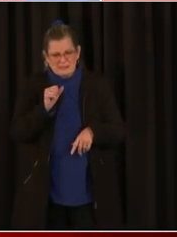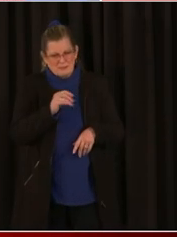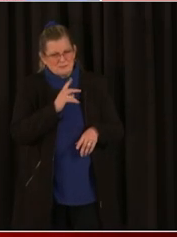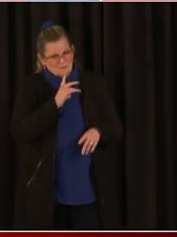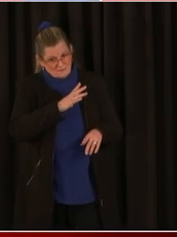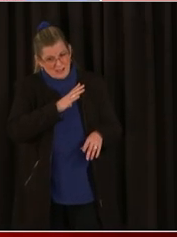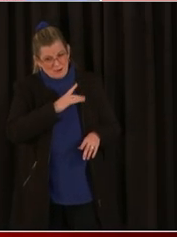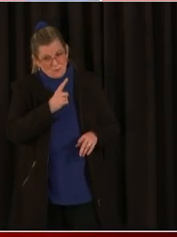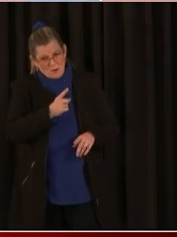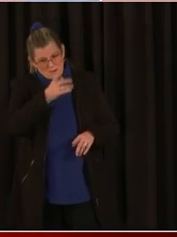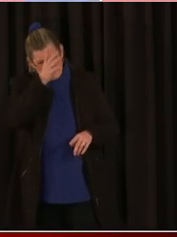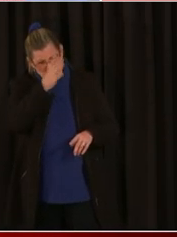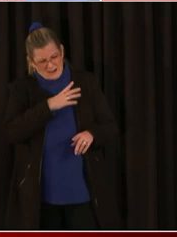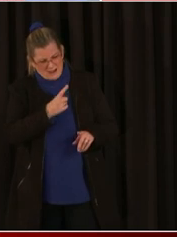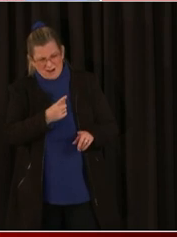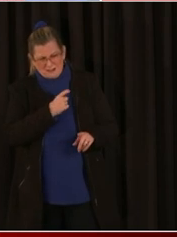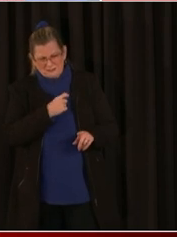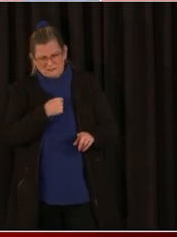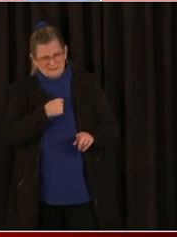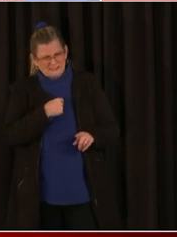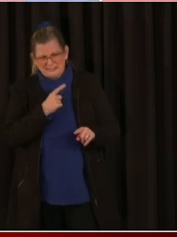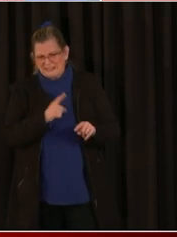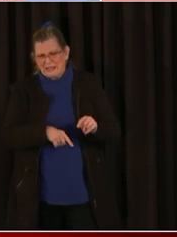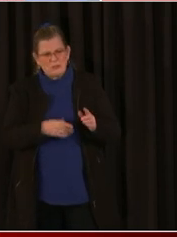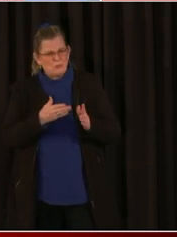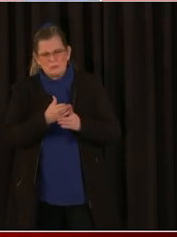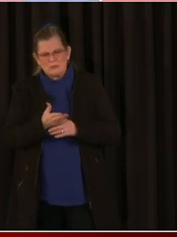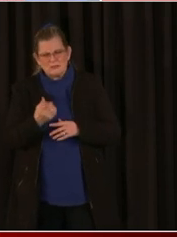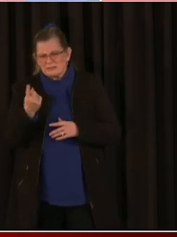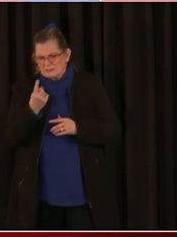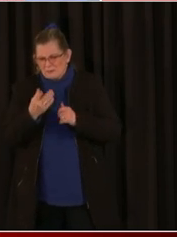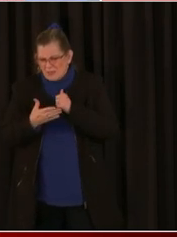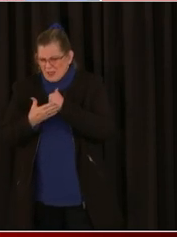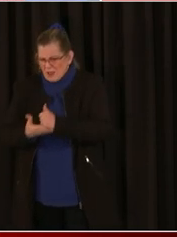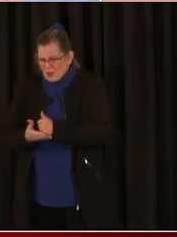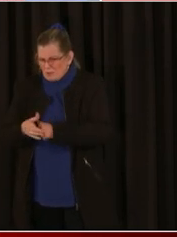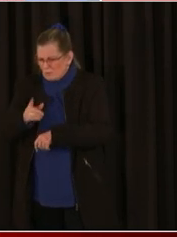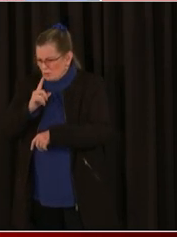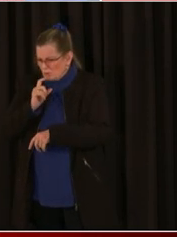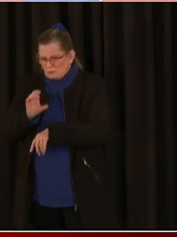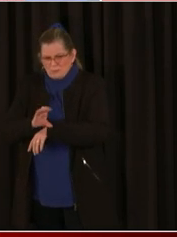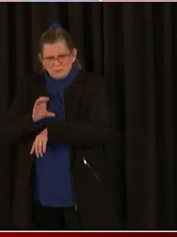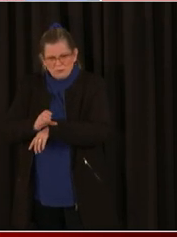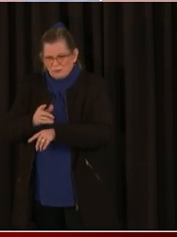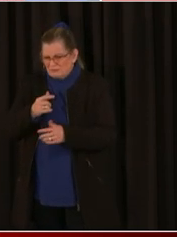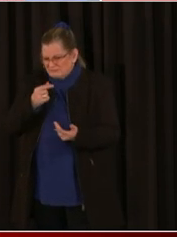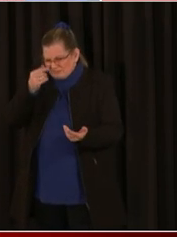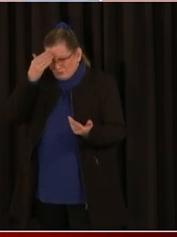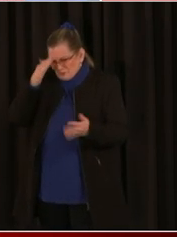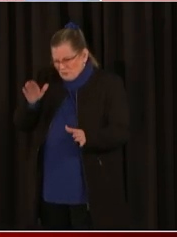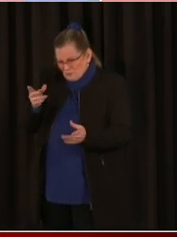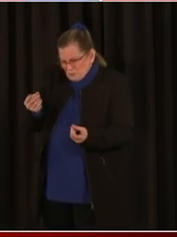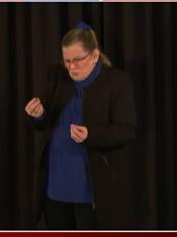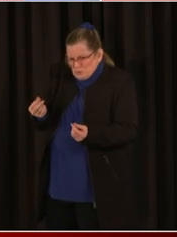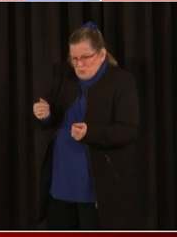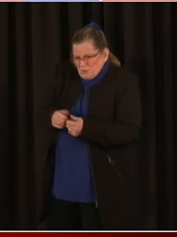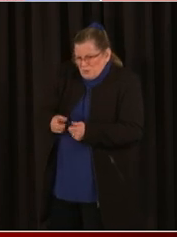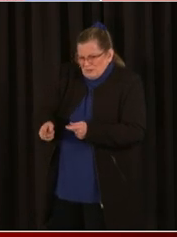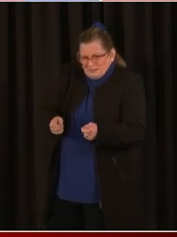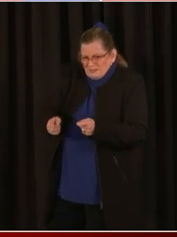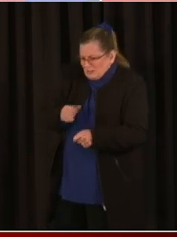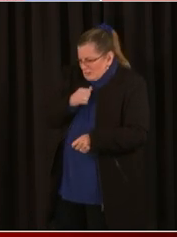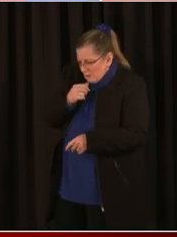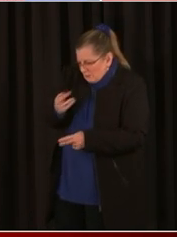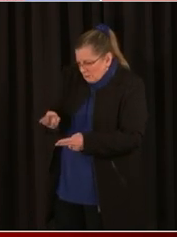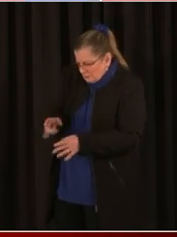he says he's called and he can't get through. Can somebody else help these people who's computer literate? I mean, obviously, a lot of the people don't deal